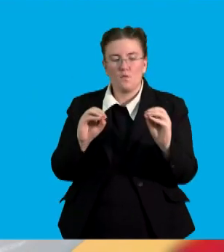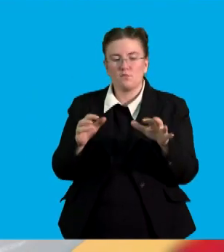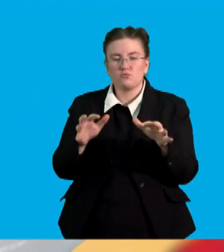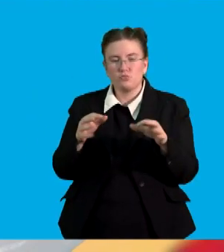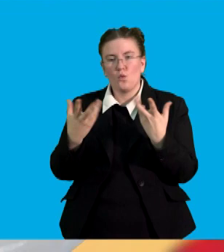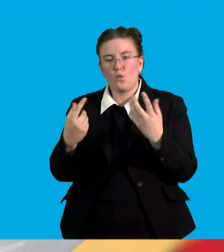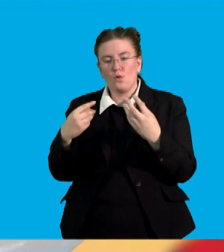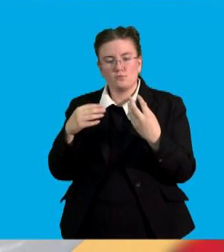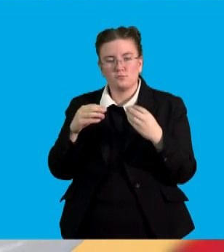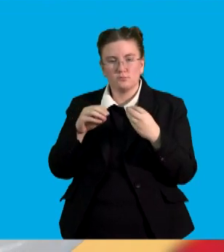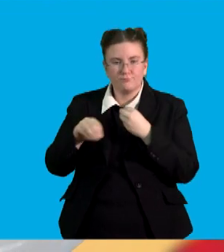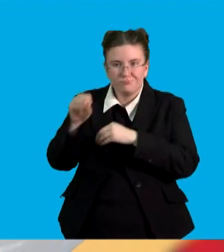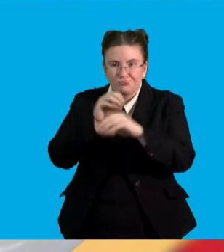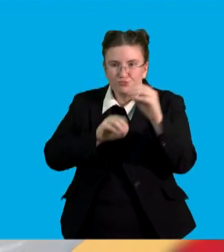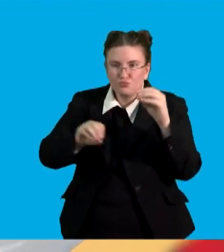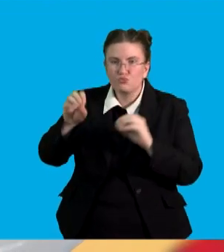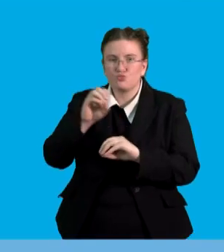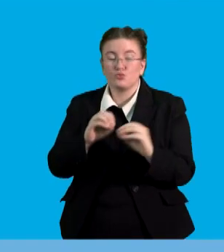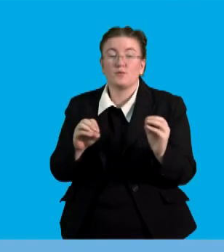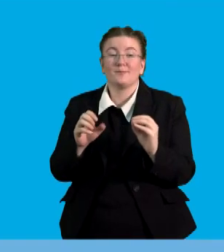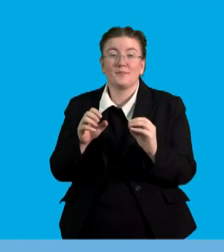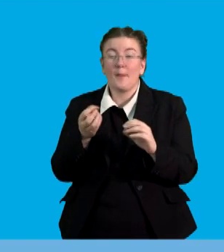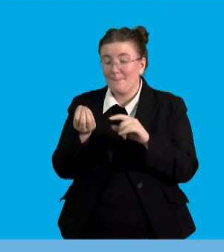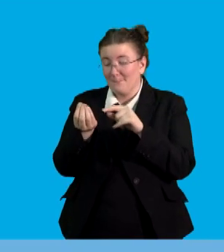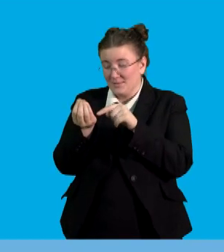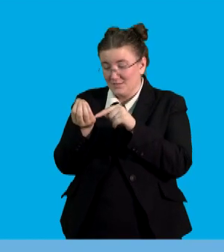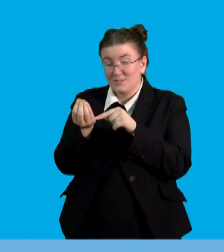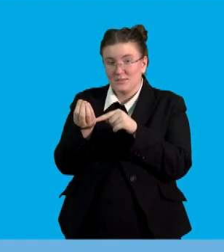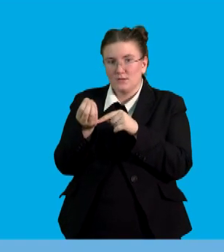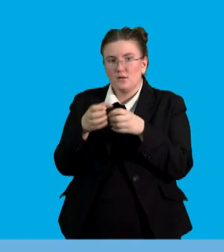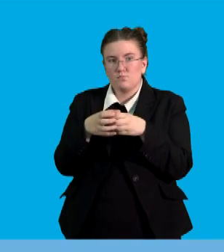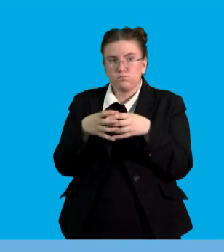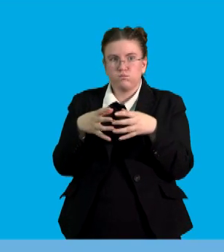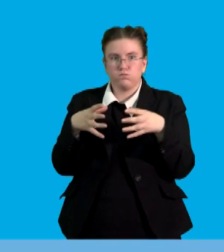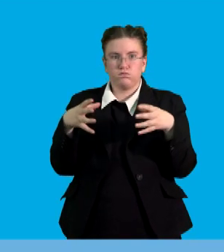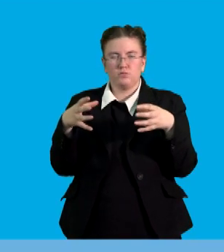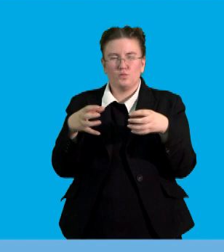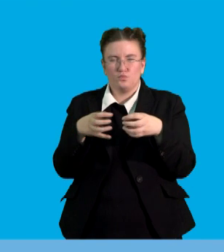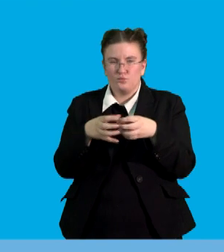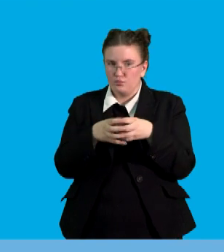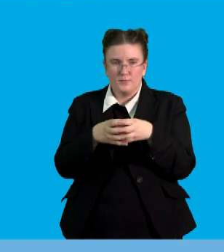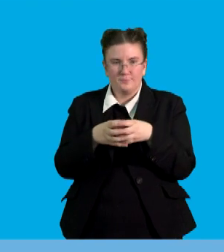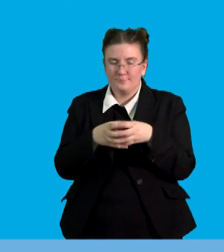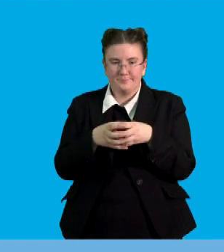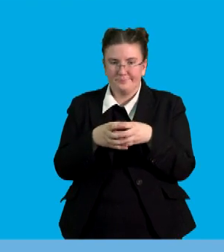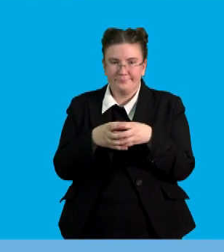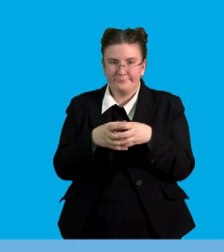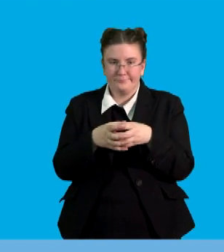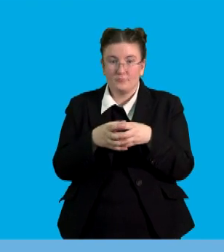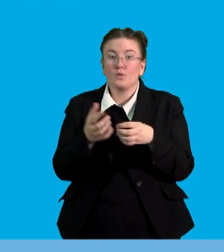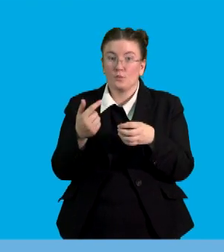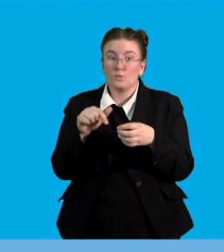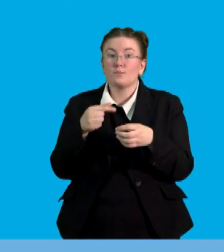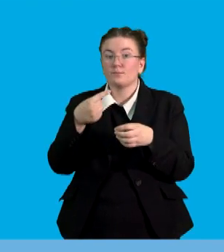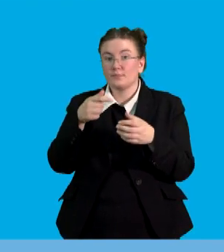motion. And because of that motion, those particles, they do not expand or they also do not compress. We said that